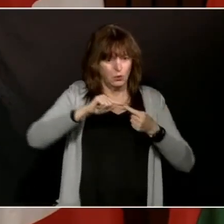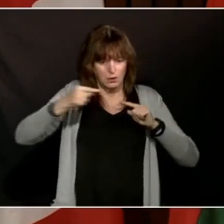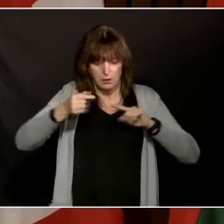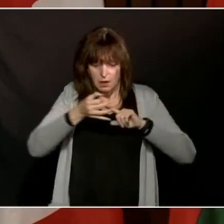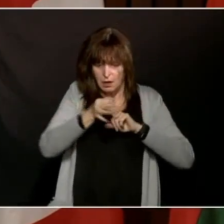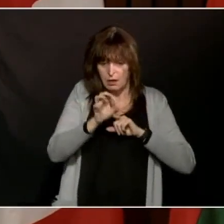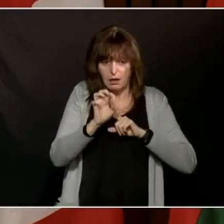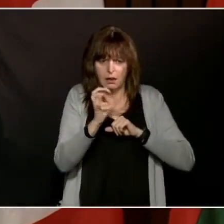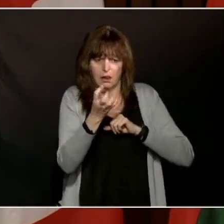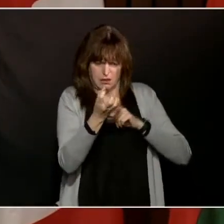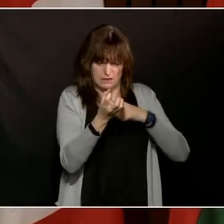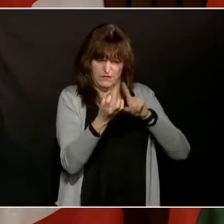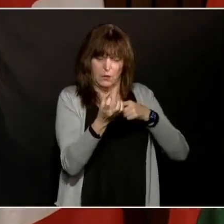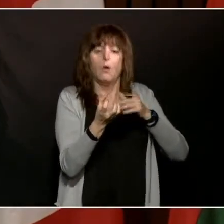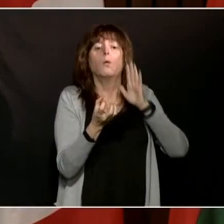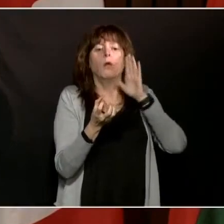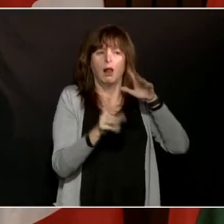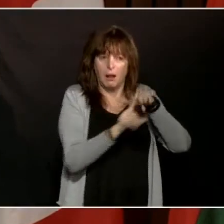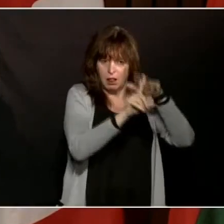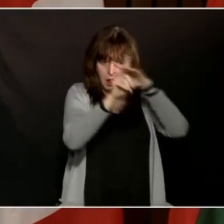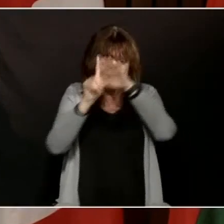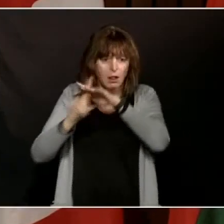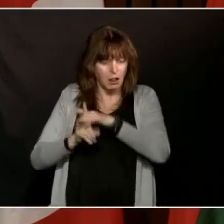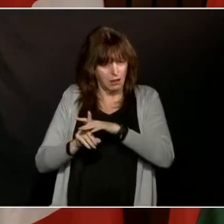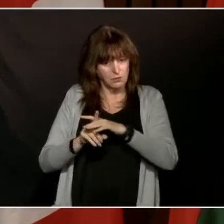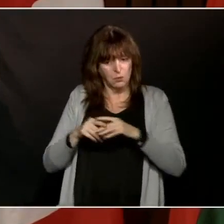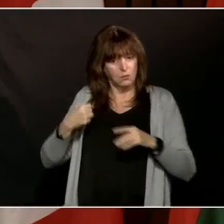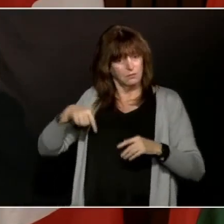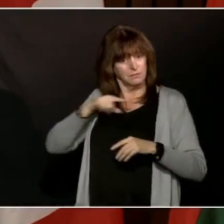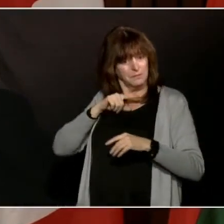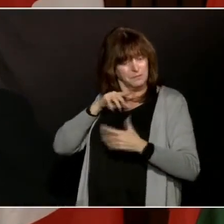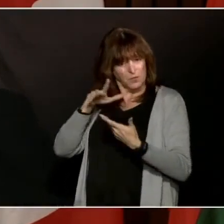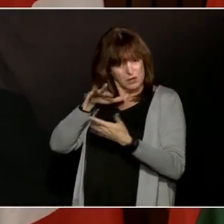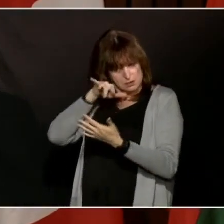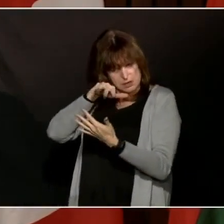purpose of this study, though, was to focus on those three variants of